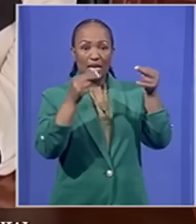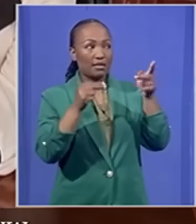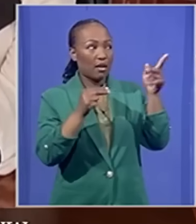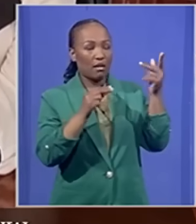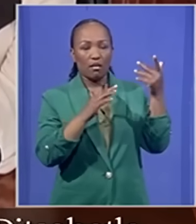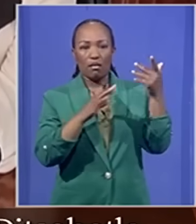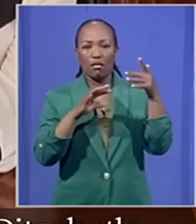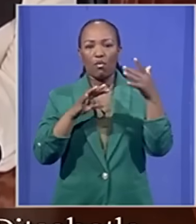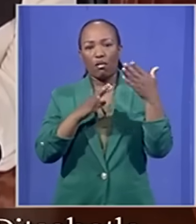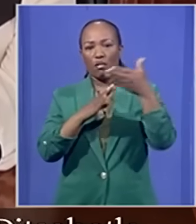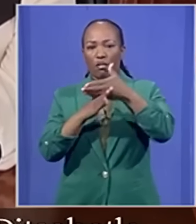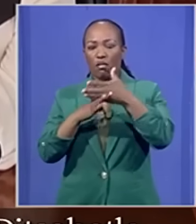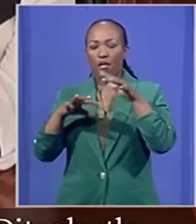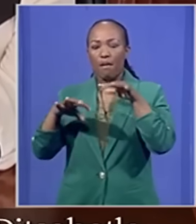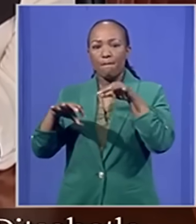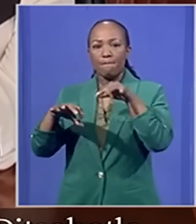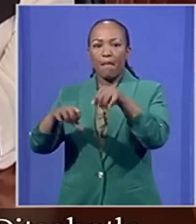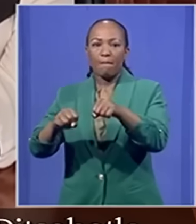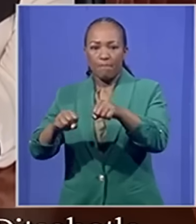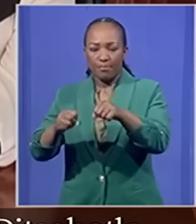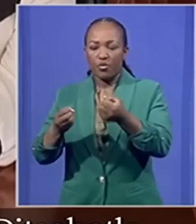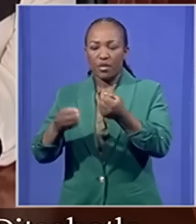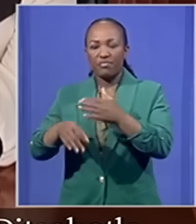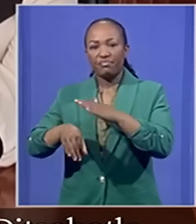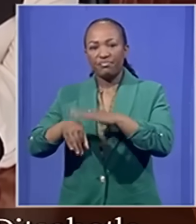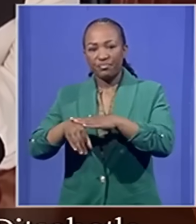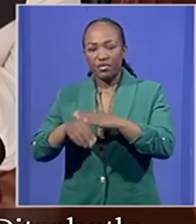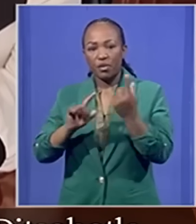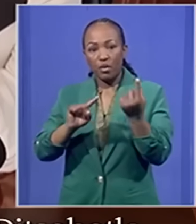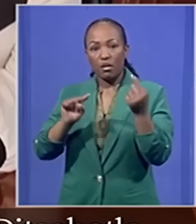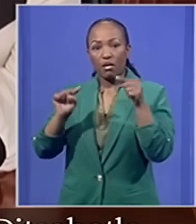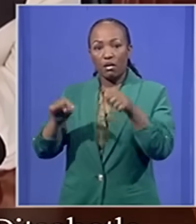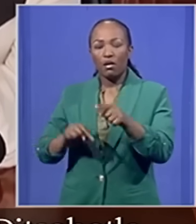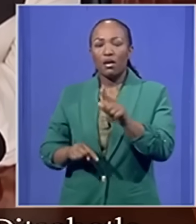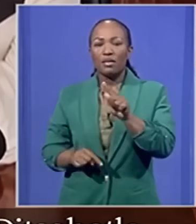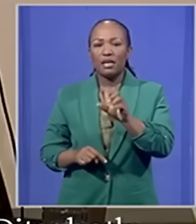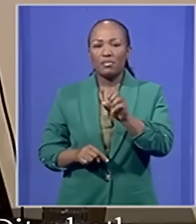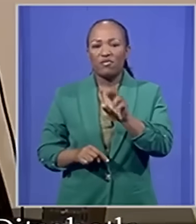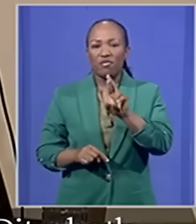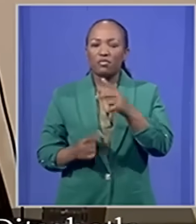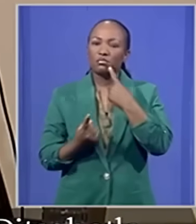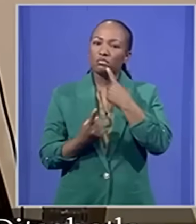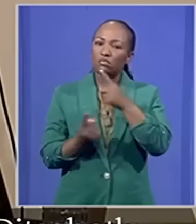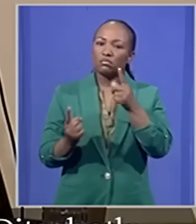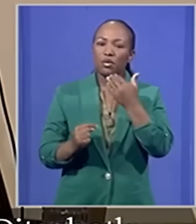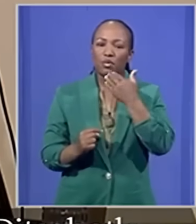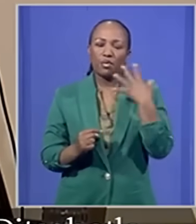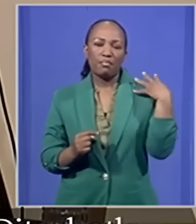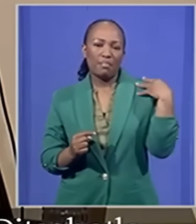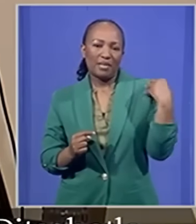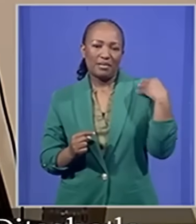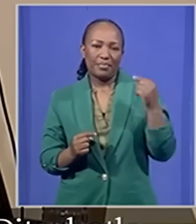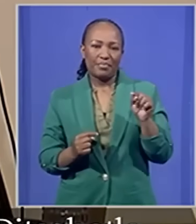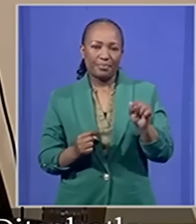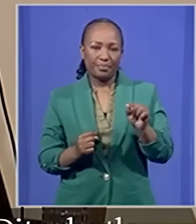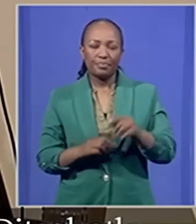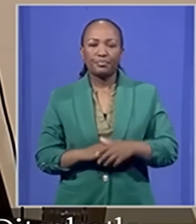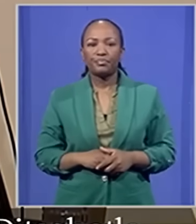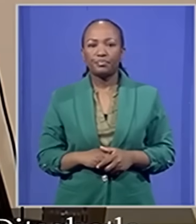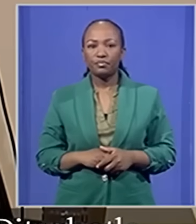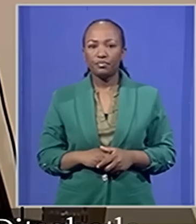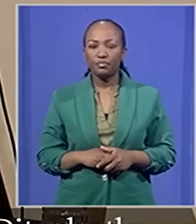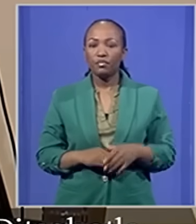and announce, he will also announce the terms of reference, and let's observe the situation. Makoko kganetso kwa kokwano theo molao ya bosetšhaba